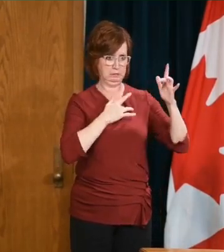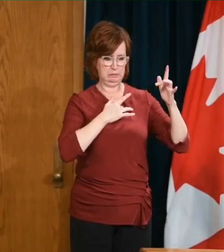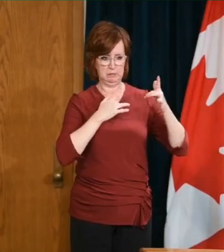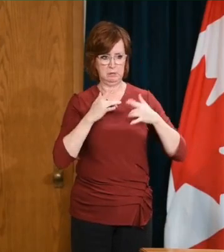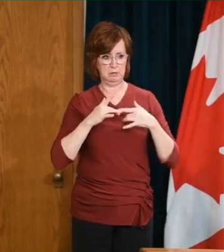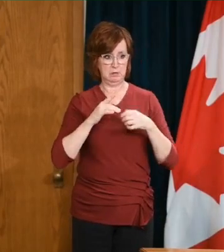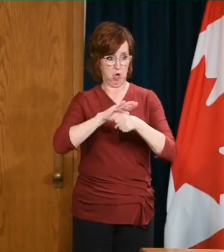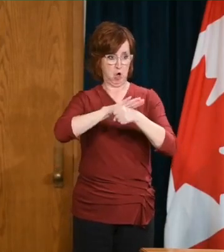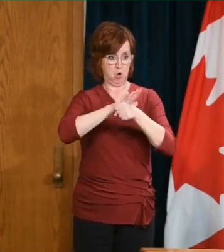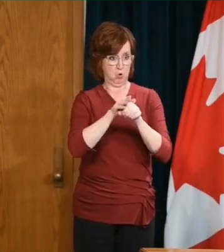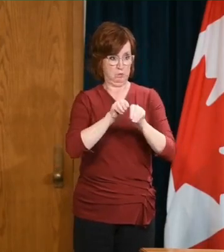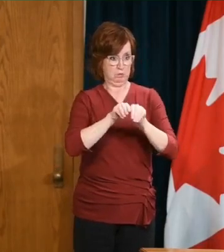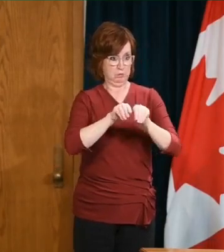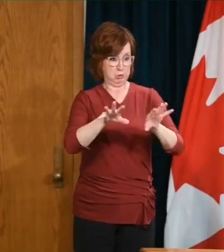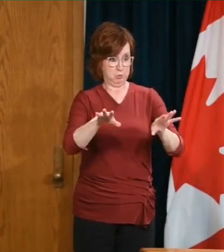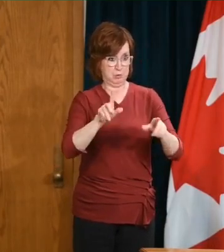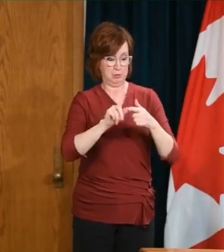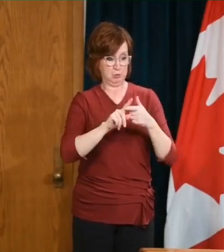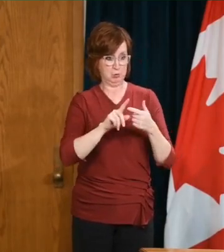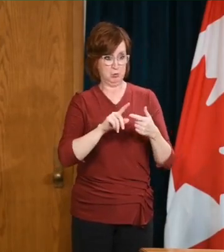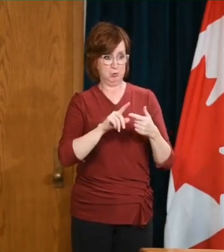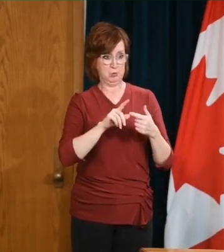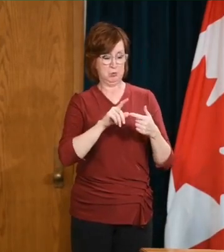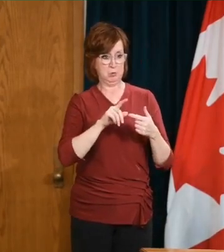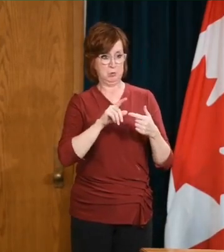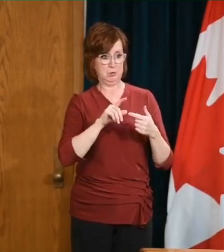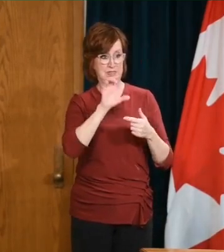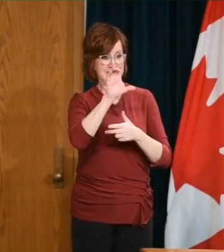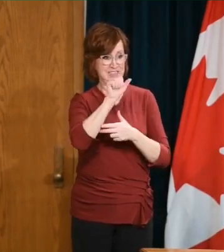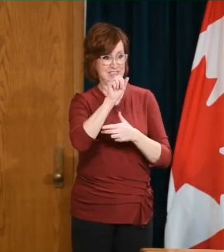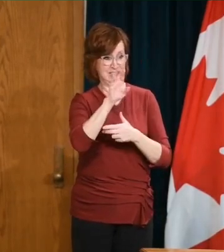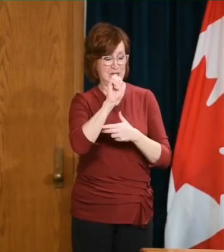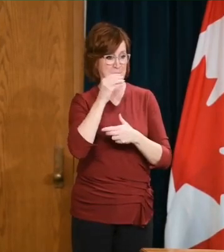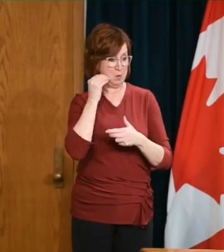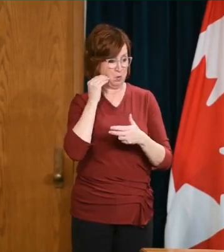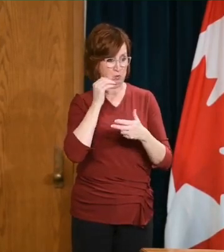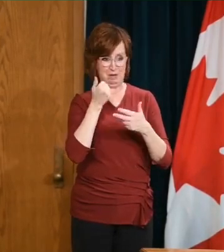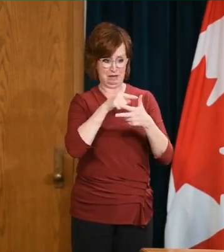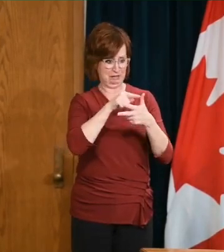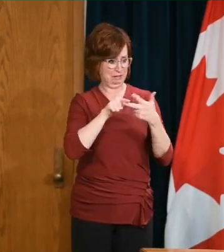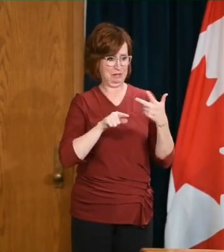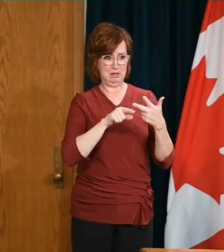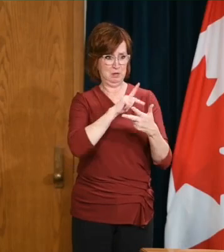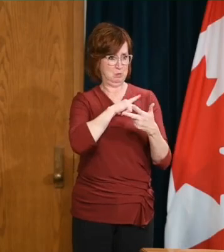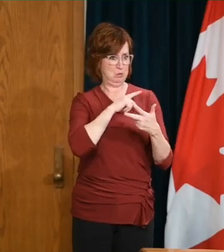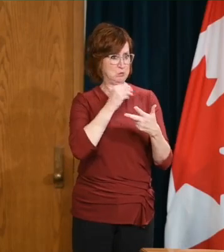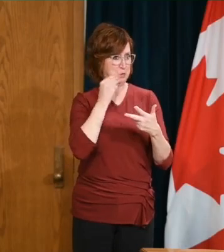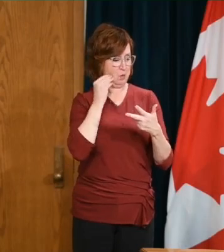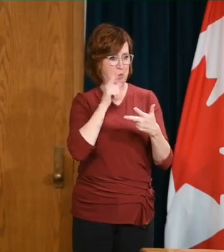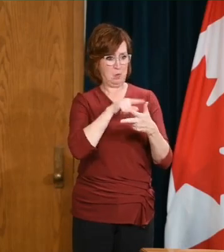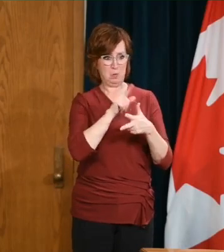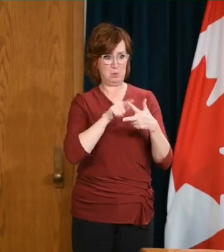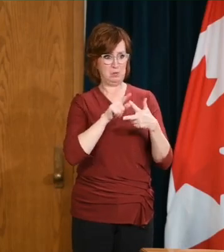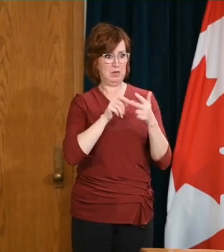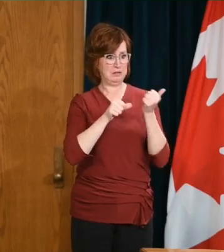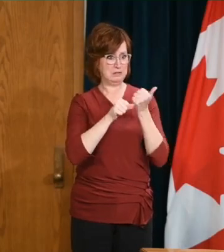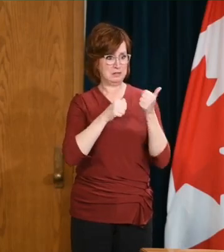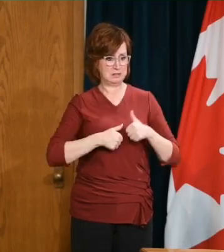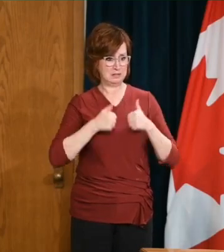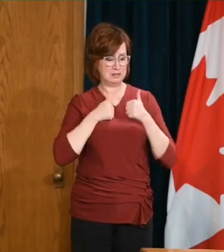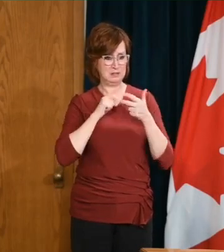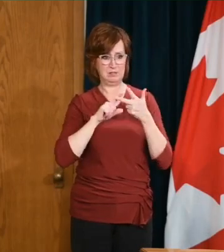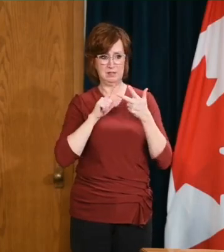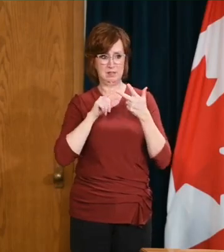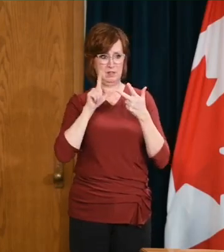into any of our care facilities, whether it be assisted living, whether it be personal care homes, whether it be our